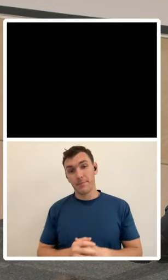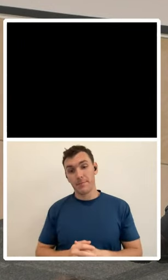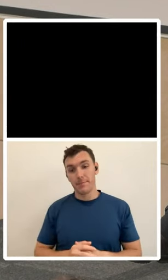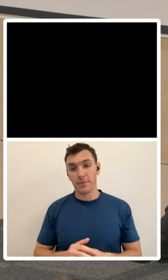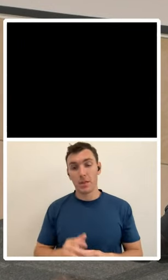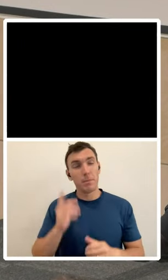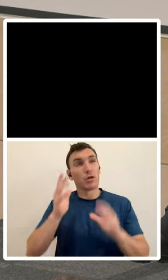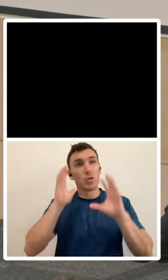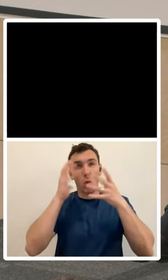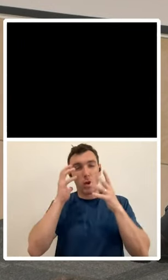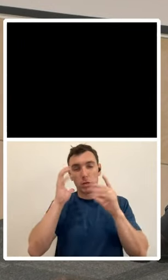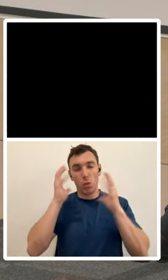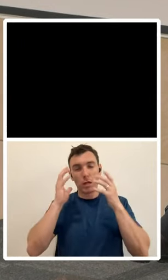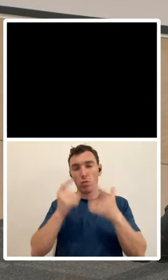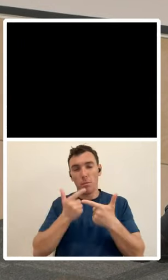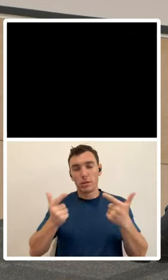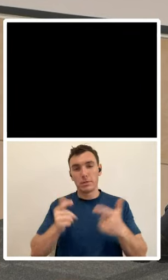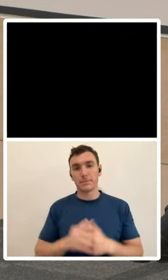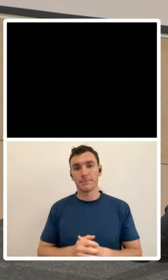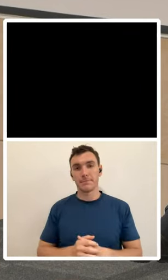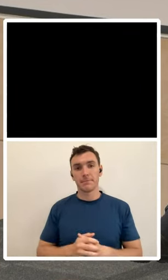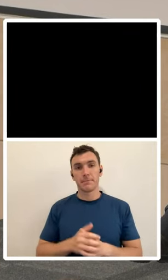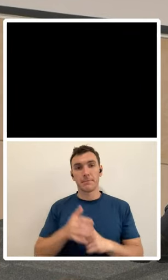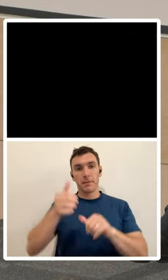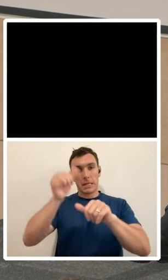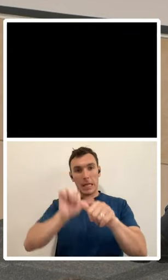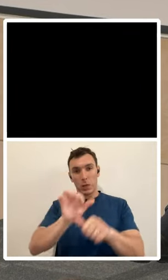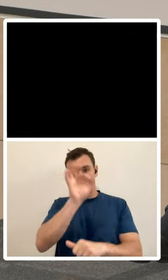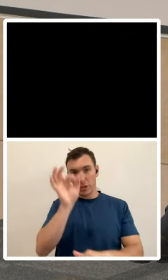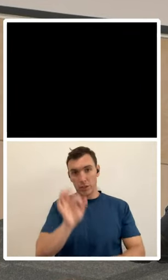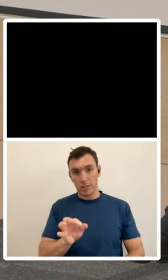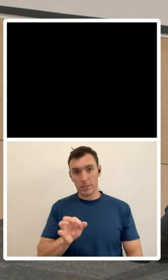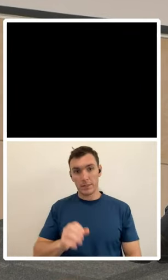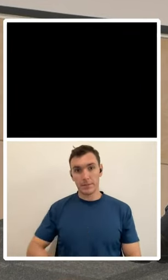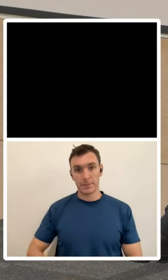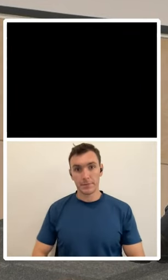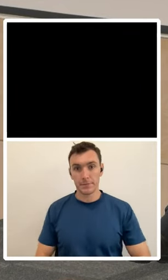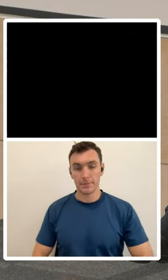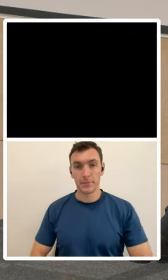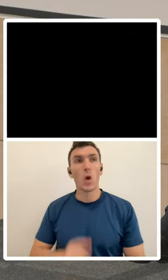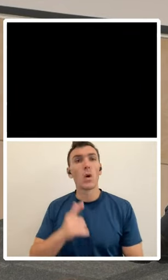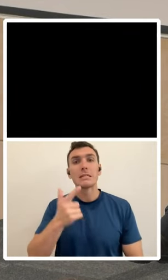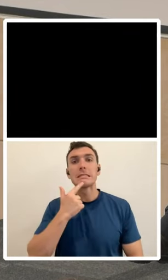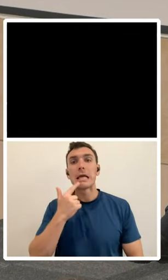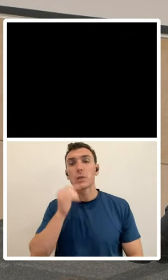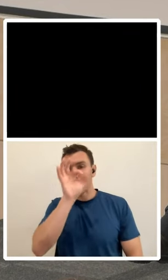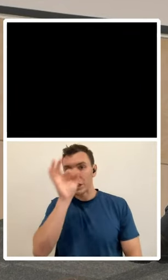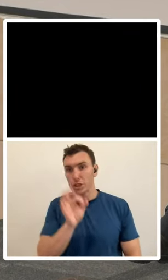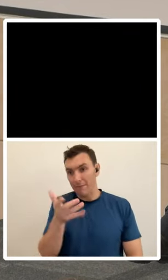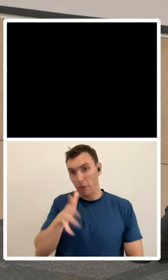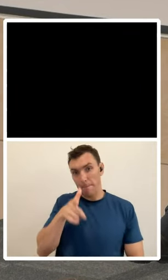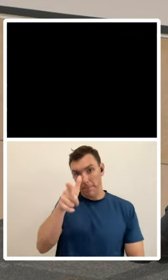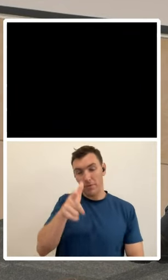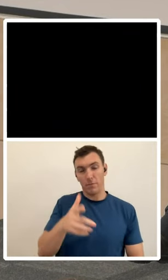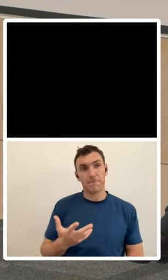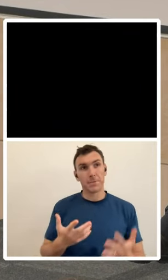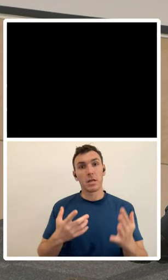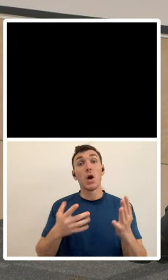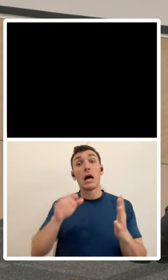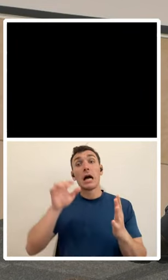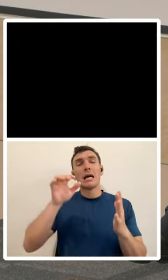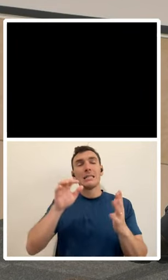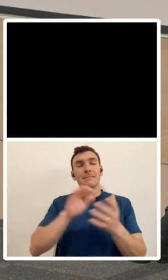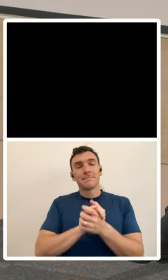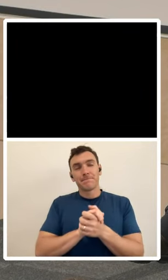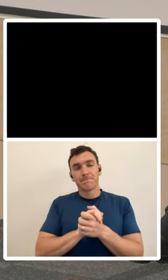next question. Second question. Yeah, the UK. I actually think sometimes it's a bit worrying when... we